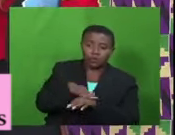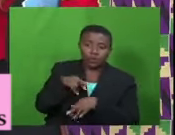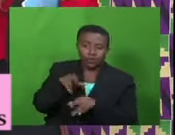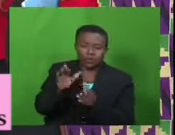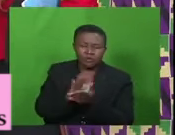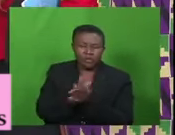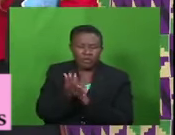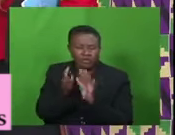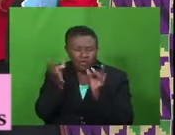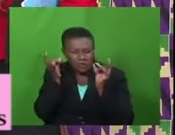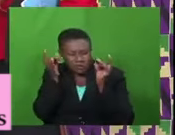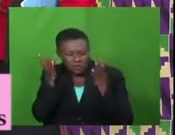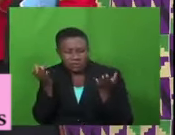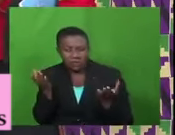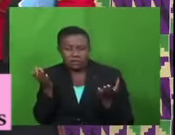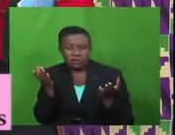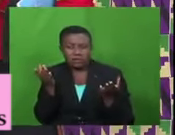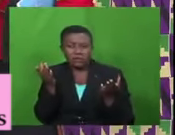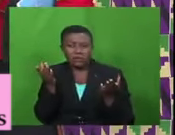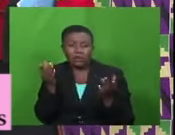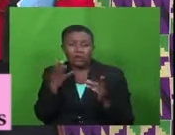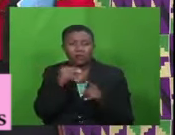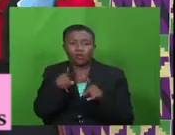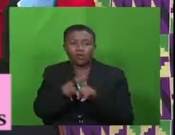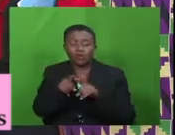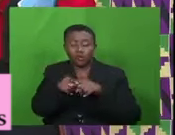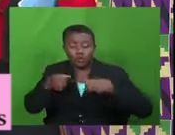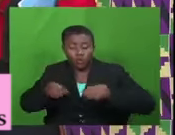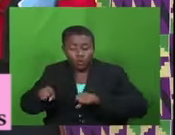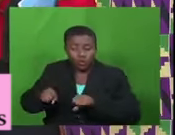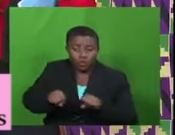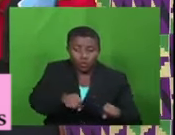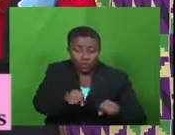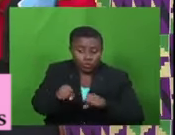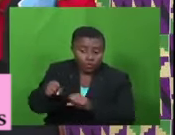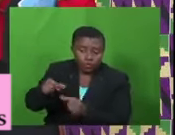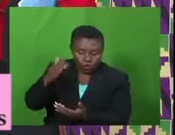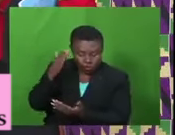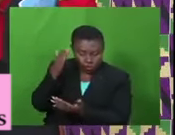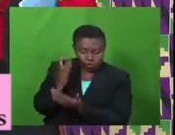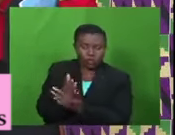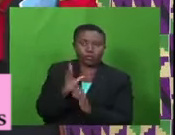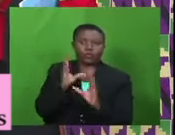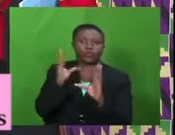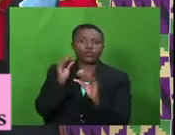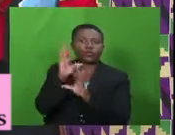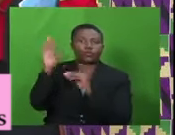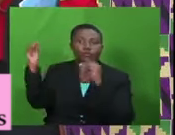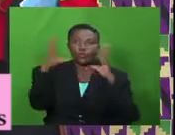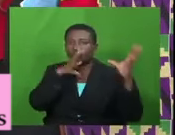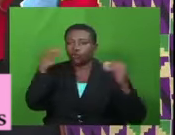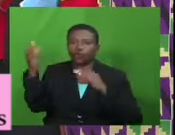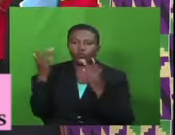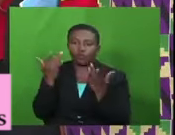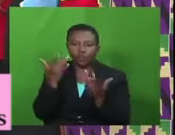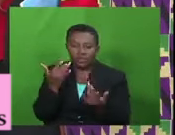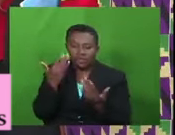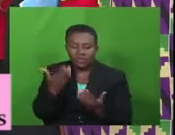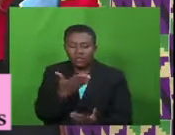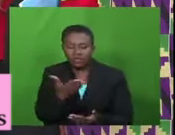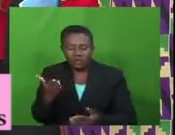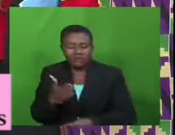I note that even motorbike riders now stop at traffic lights. Things are